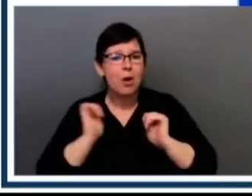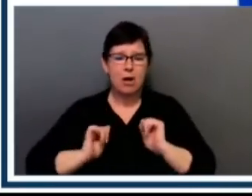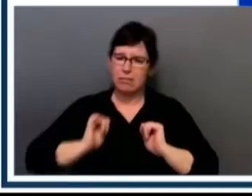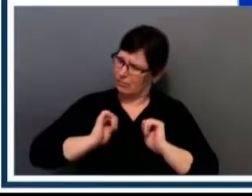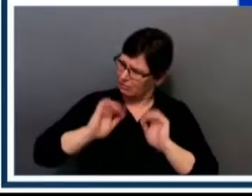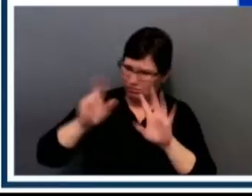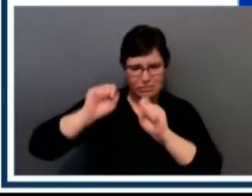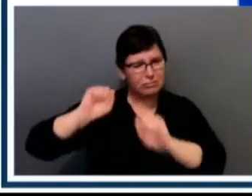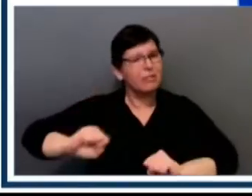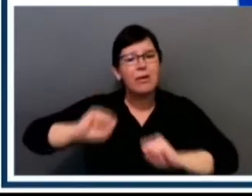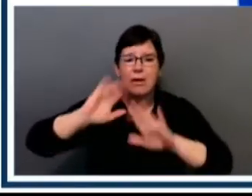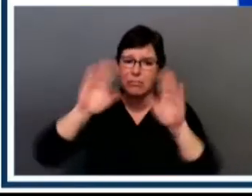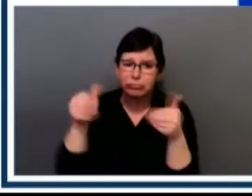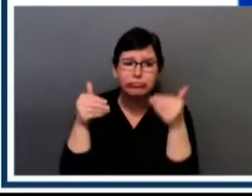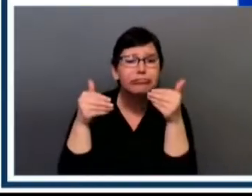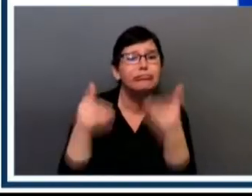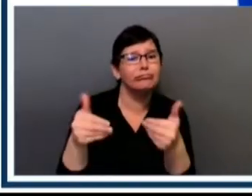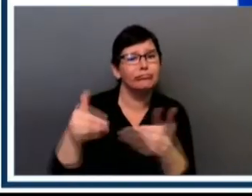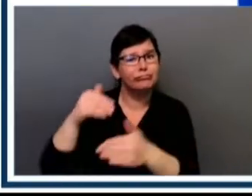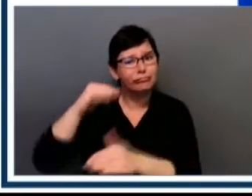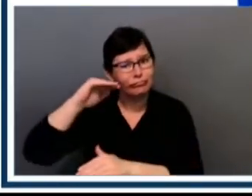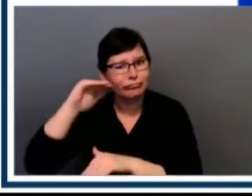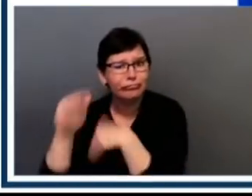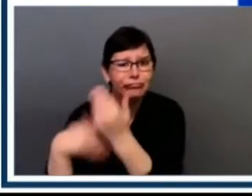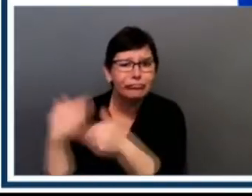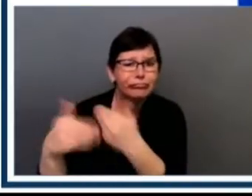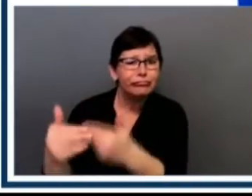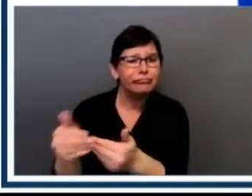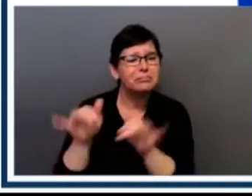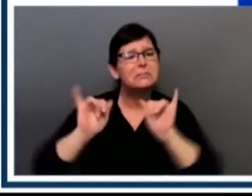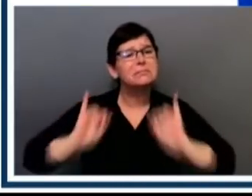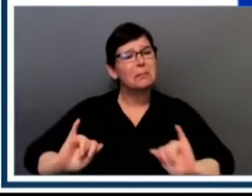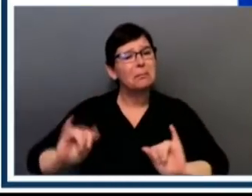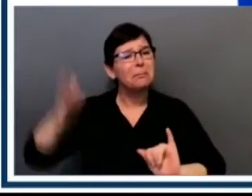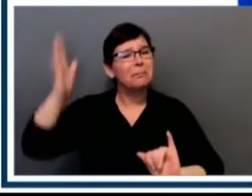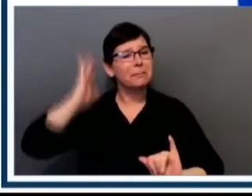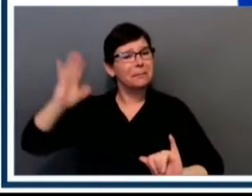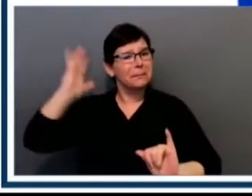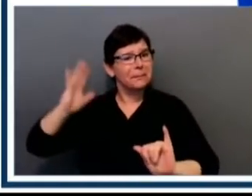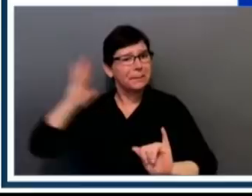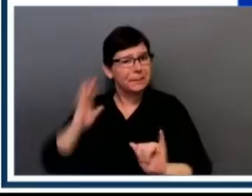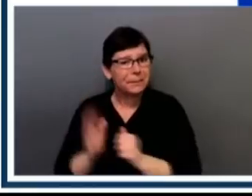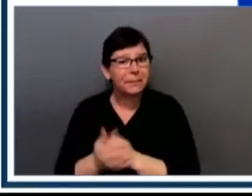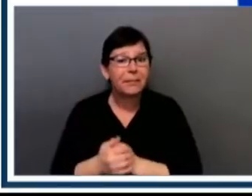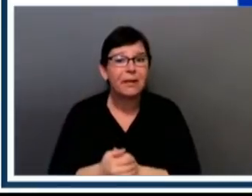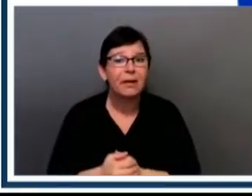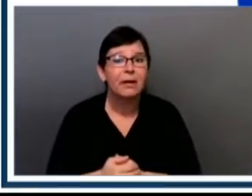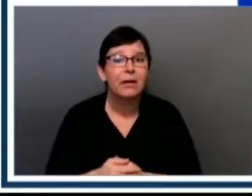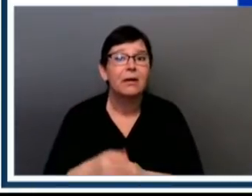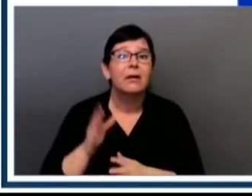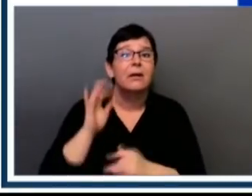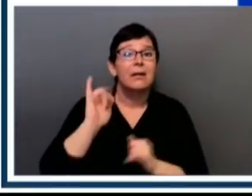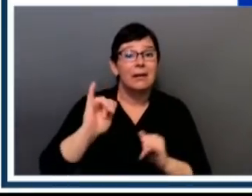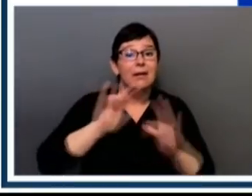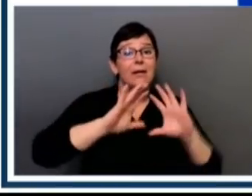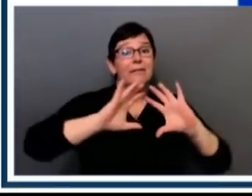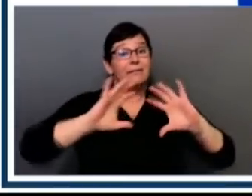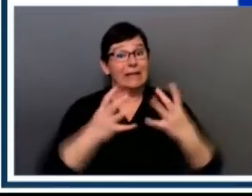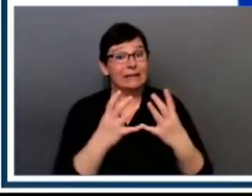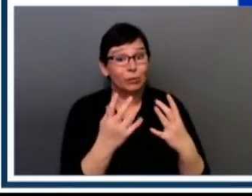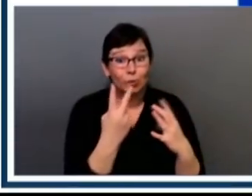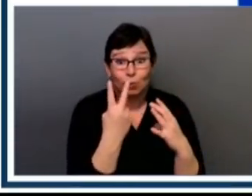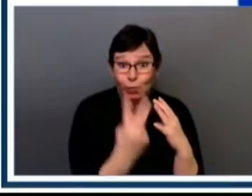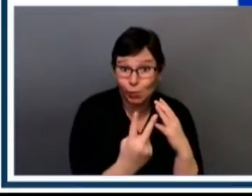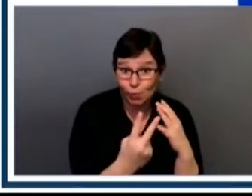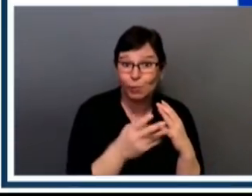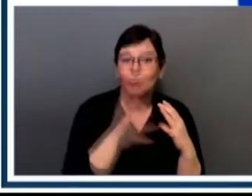comprehensive phase 2, which will begin March 7th. But even before that, even before March 7th, we will